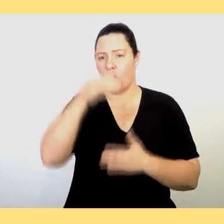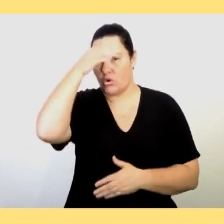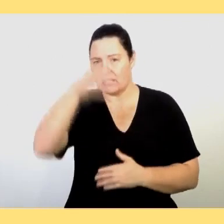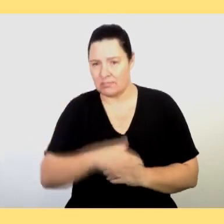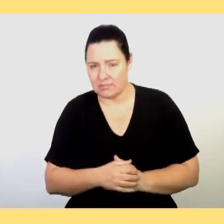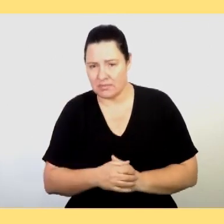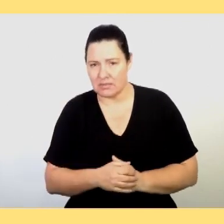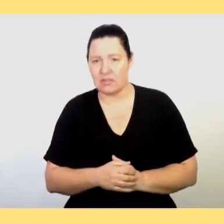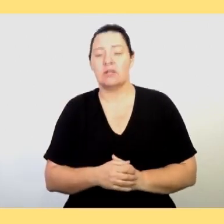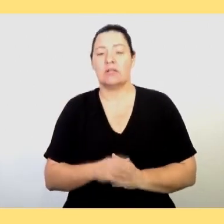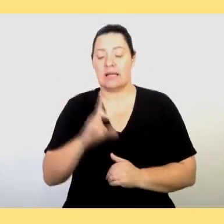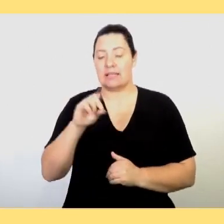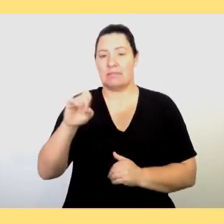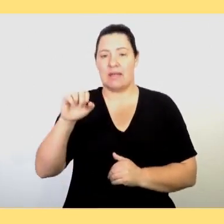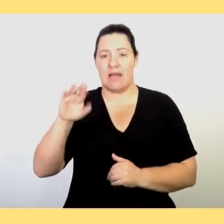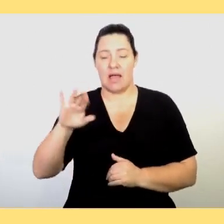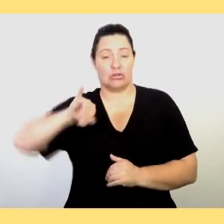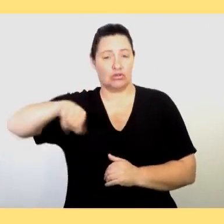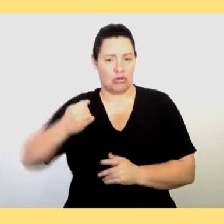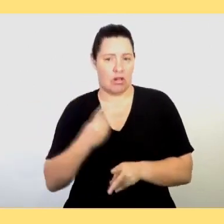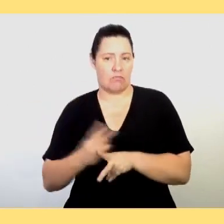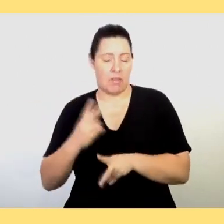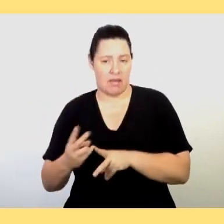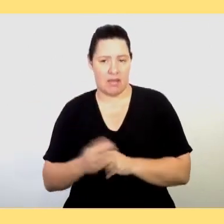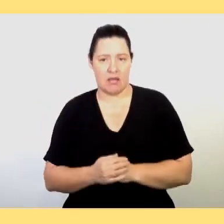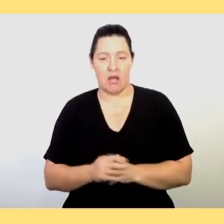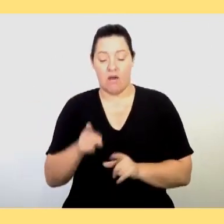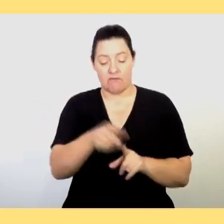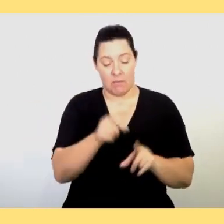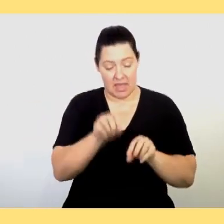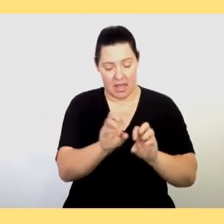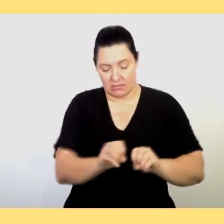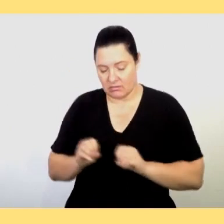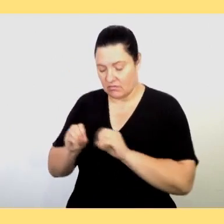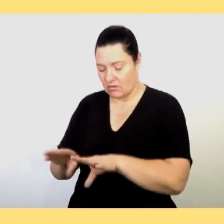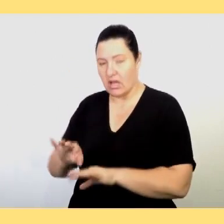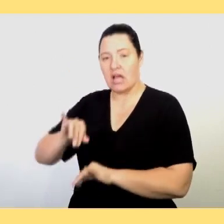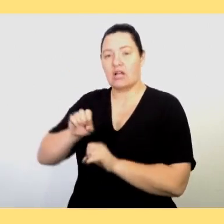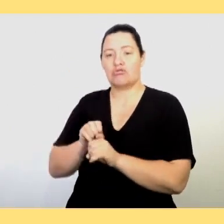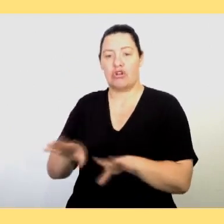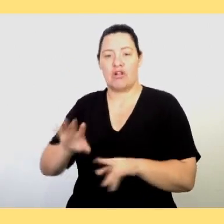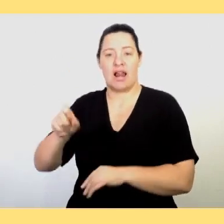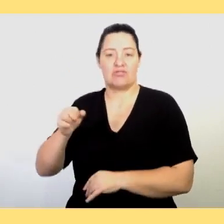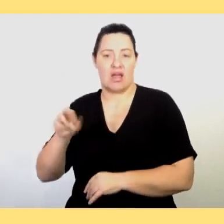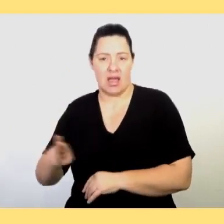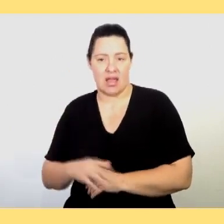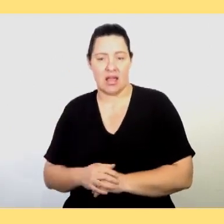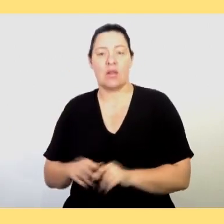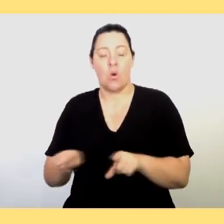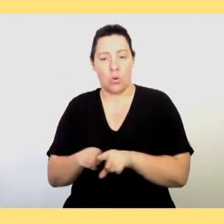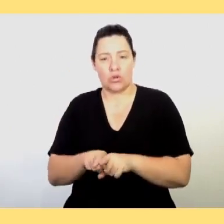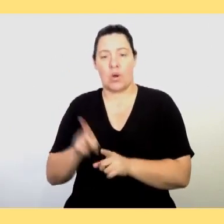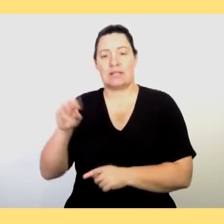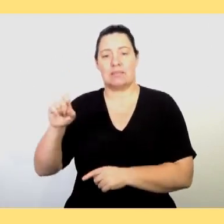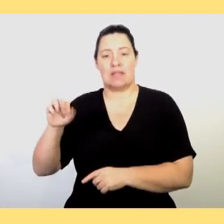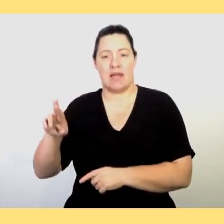credit concepts, prepare the debtors journal, post from the debtors journal to the general ledger and to the